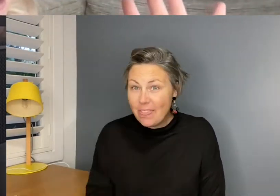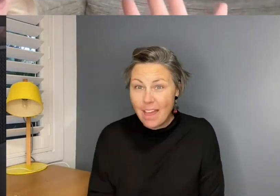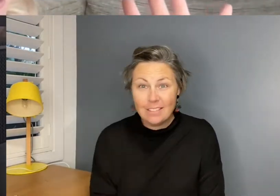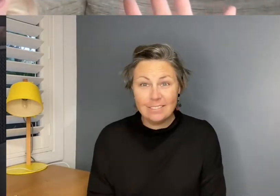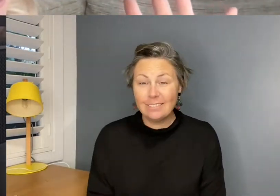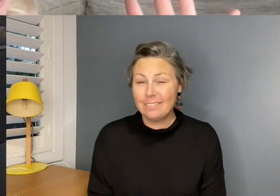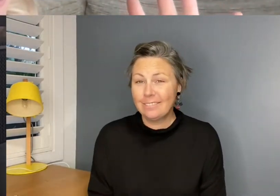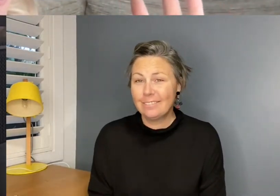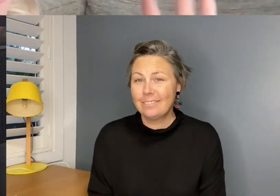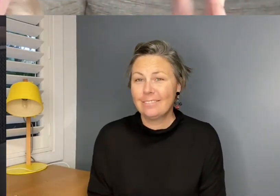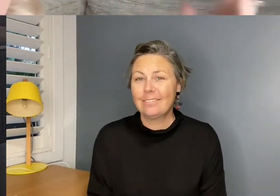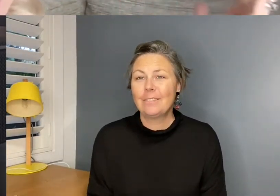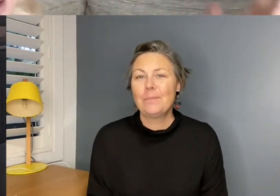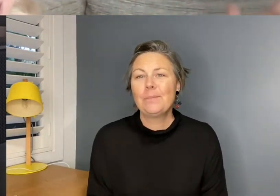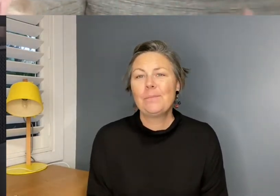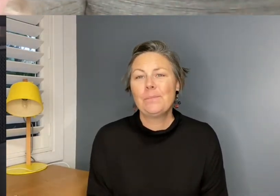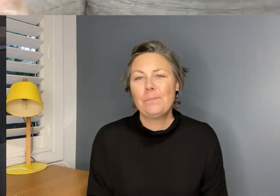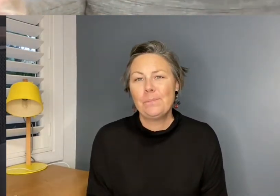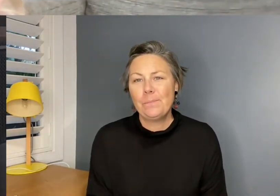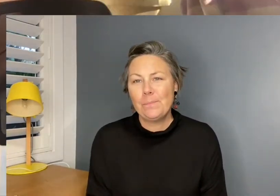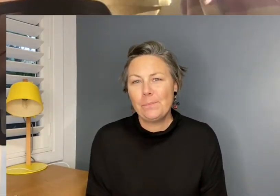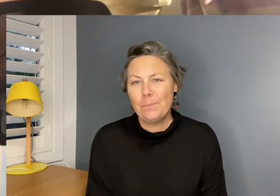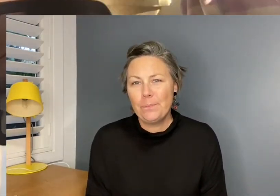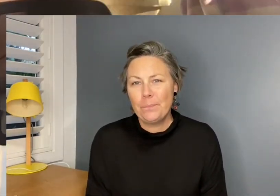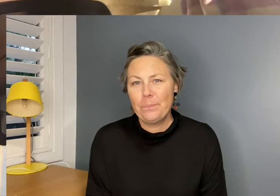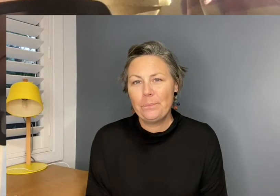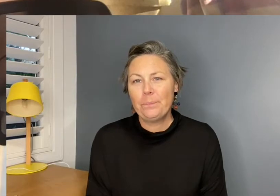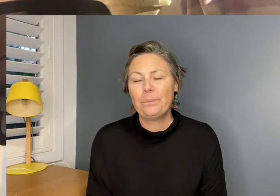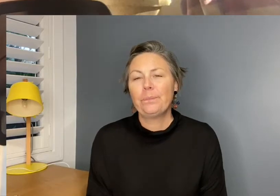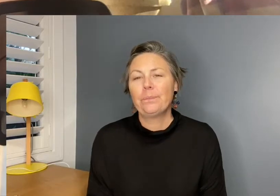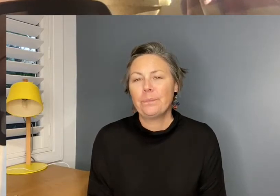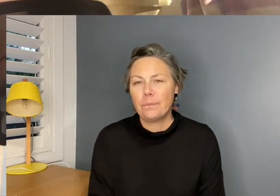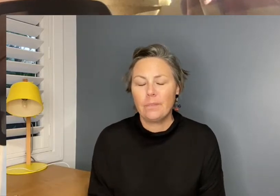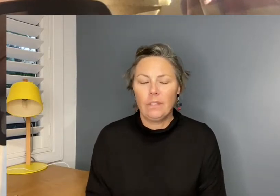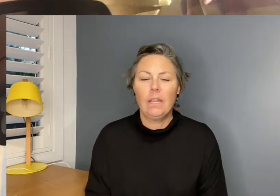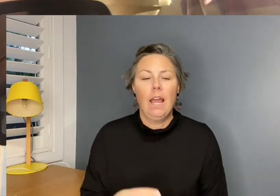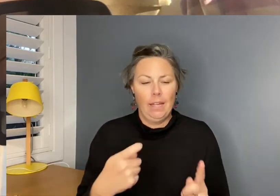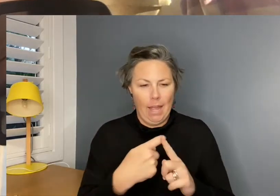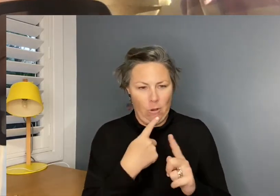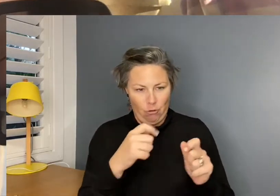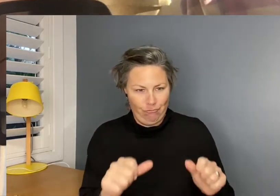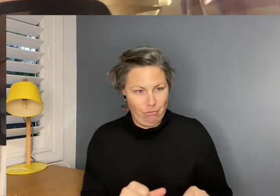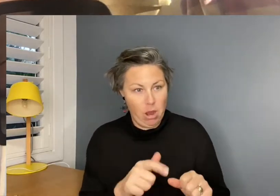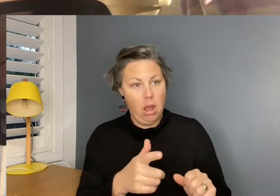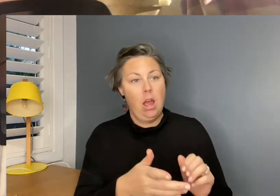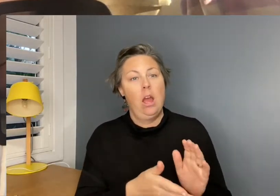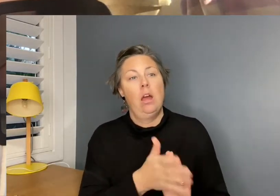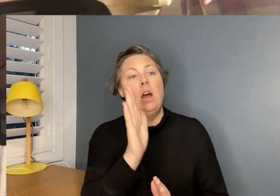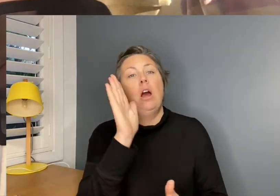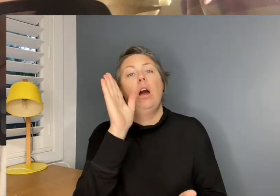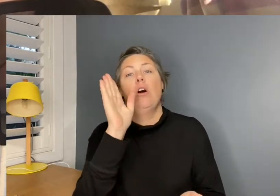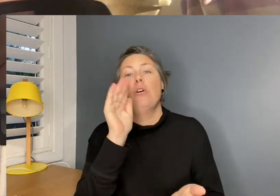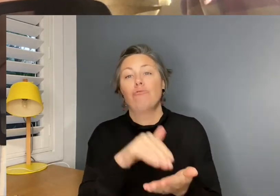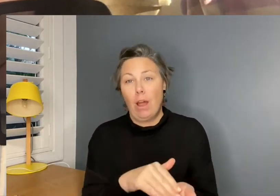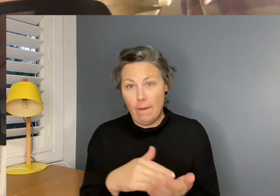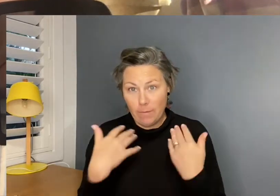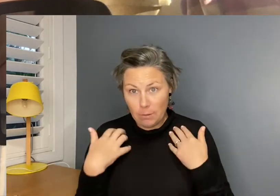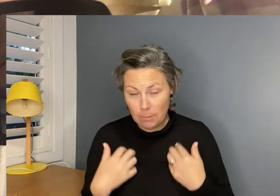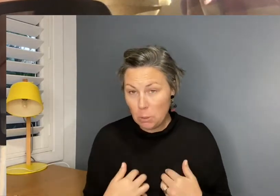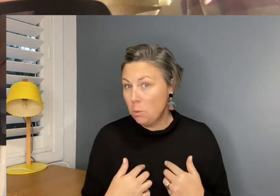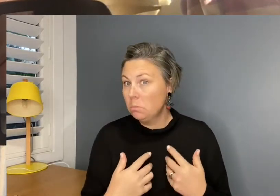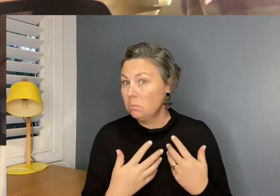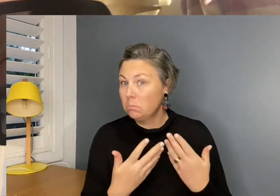What happens? So this time around, I was at a public hospital. So this part of it was a bit of a